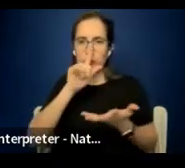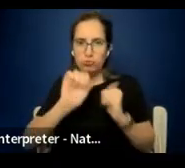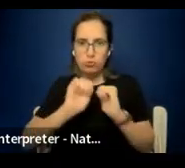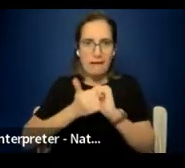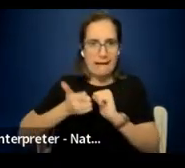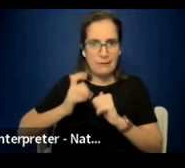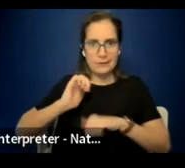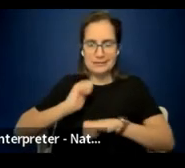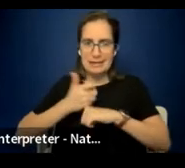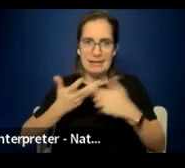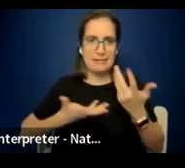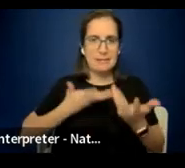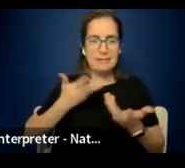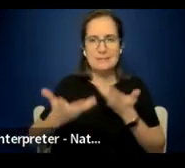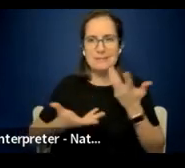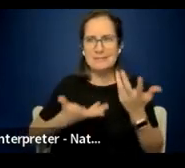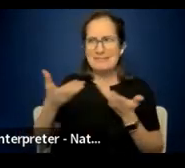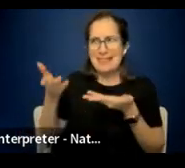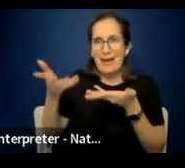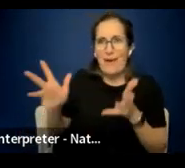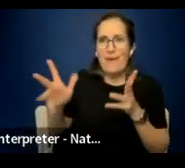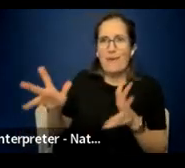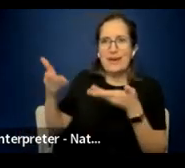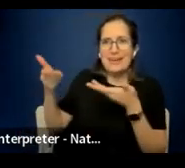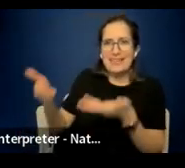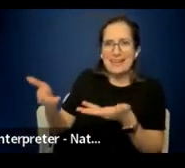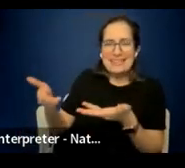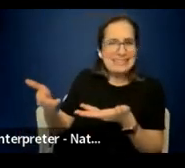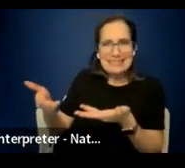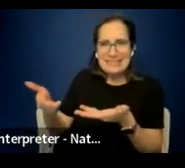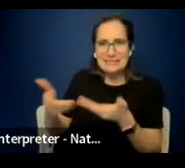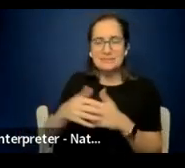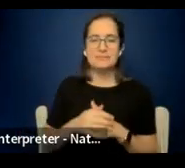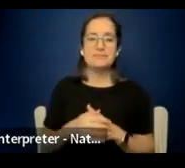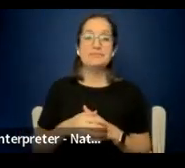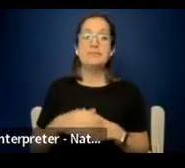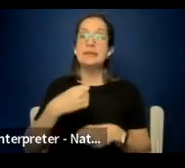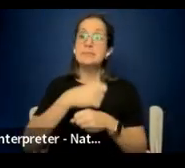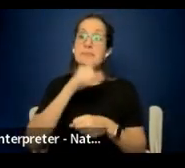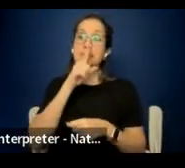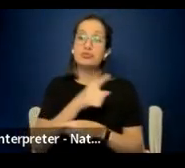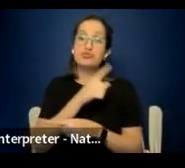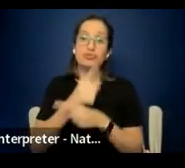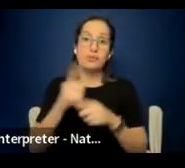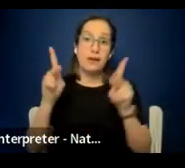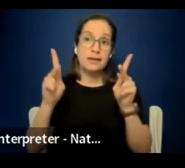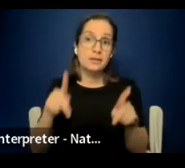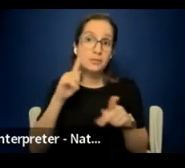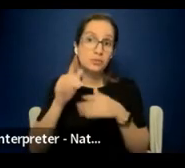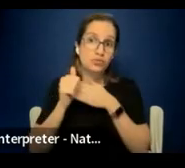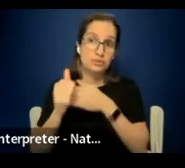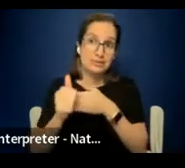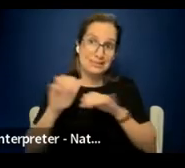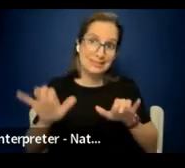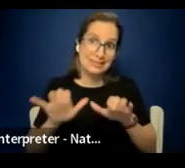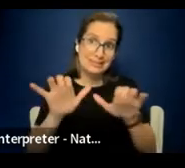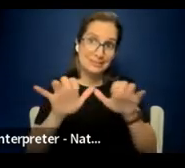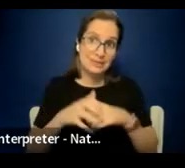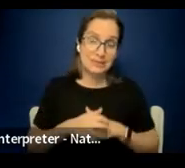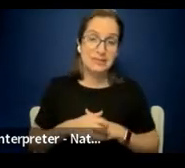the line. Making sure to have the right person lead the activity, a good facilitator is really important when you're doing